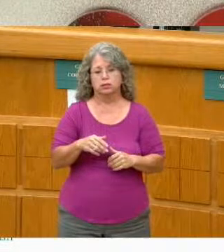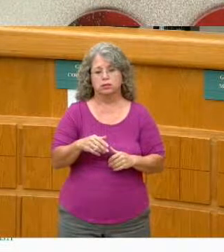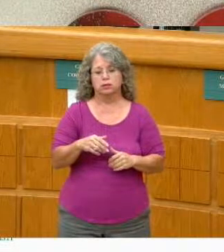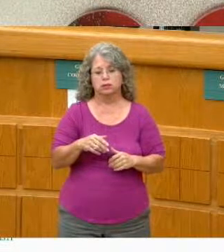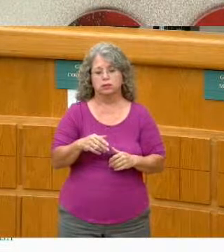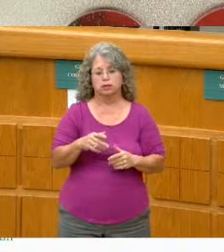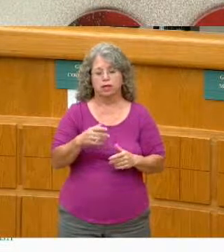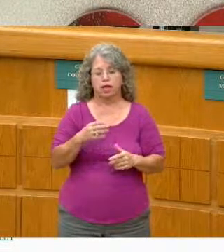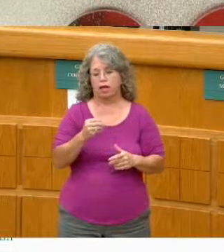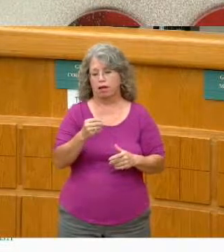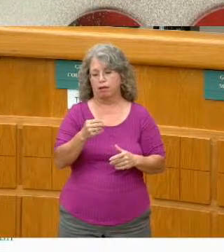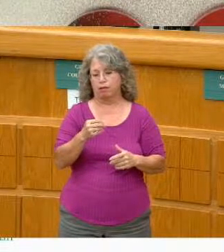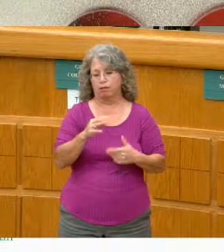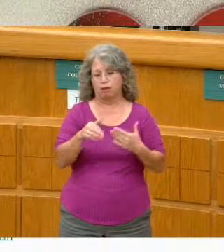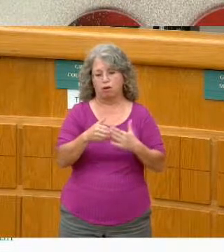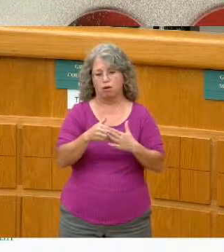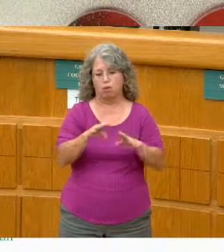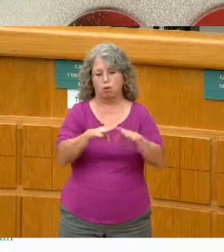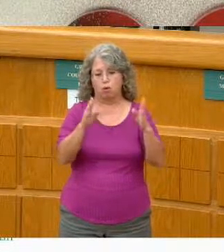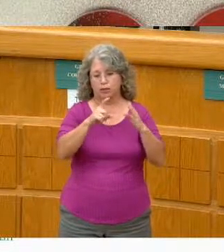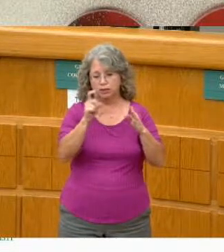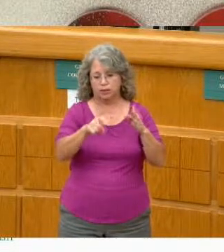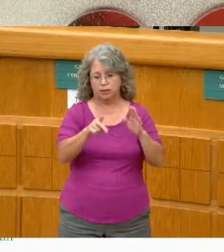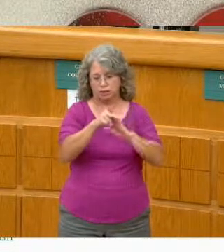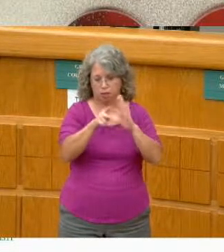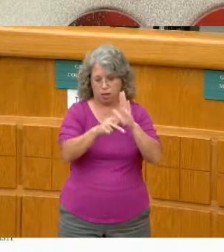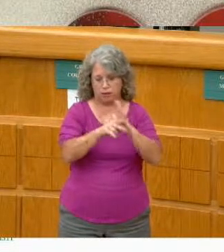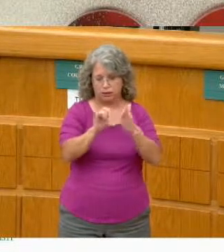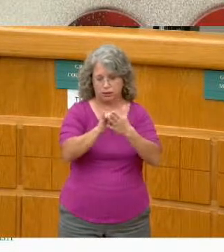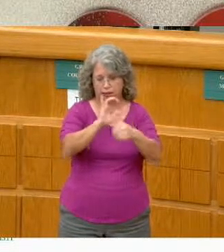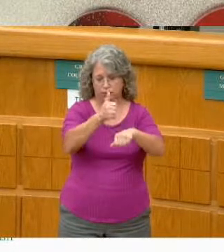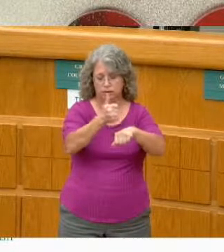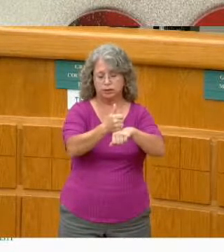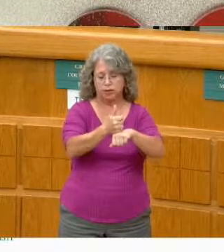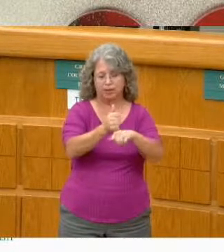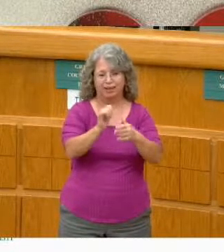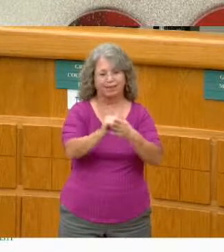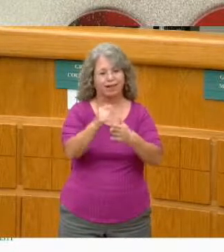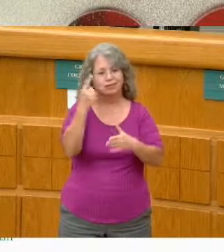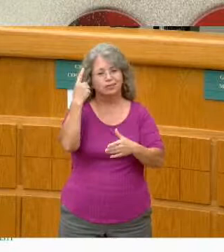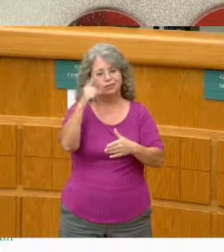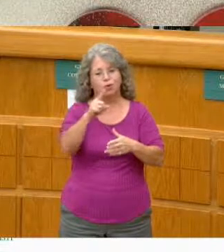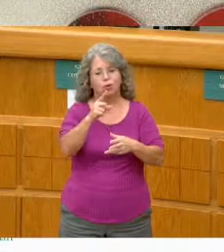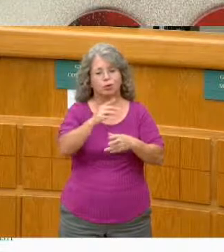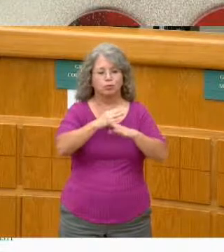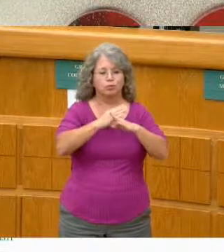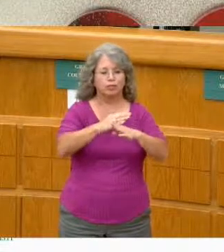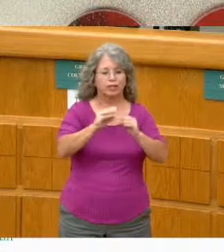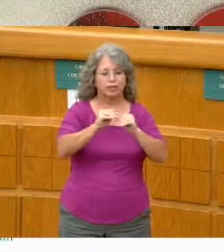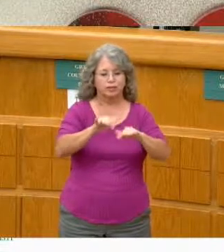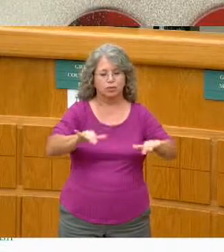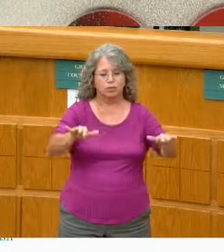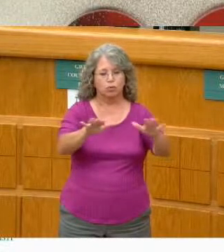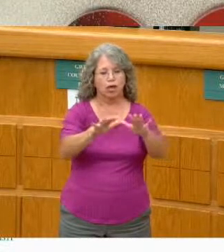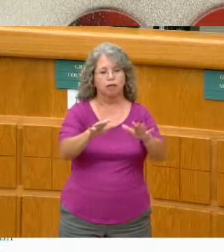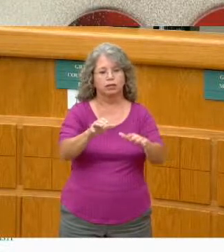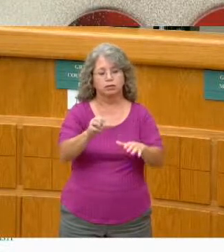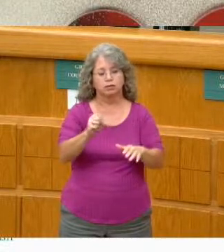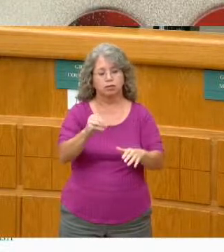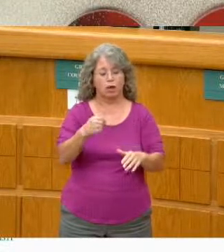rolling back of open Texas policies that are in place and all these different policies that are in place to control the spread of COVID-19,